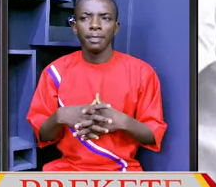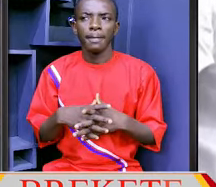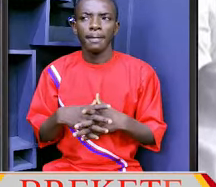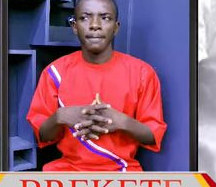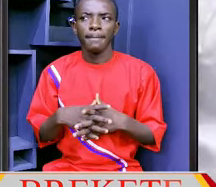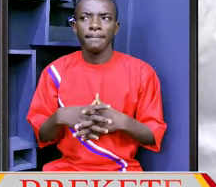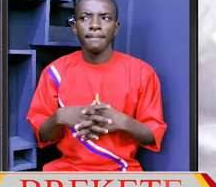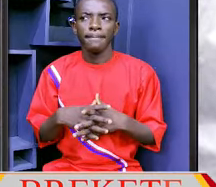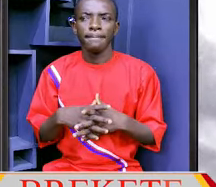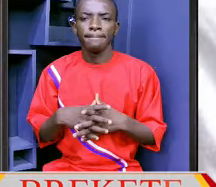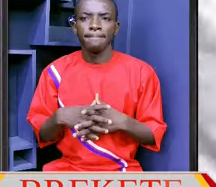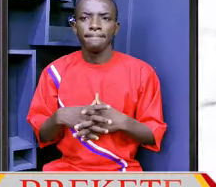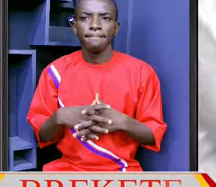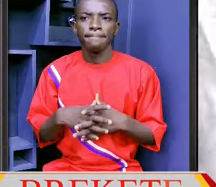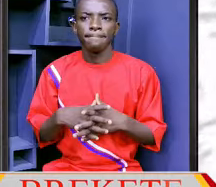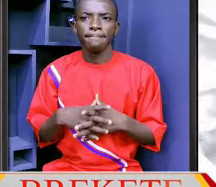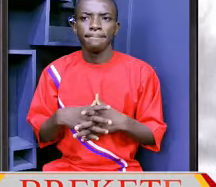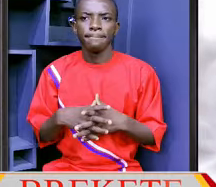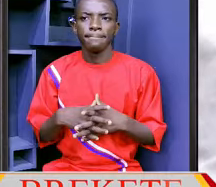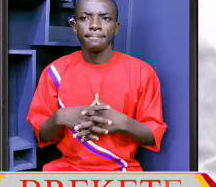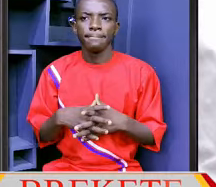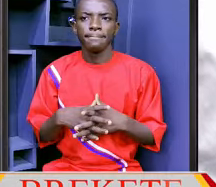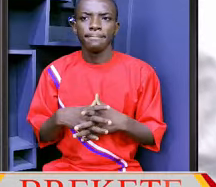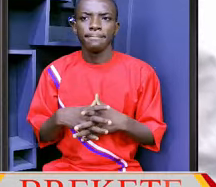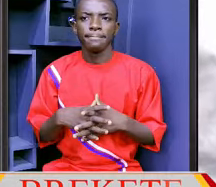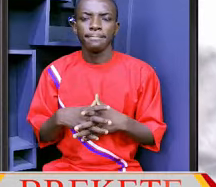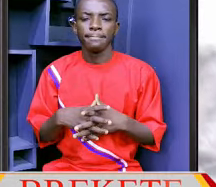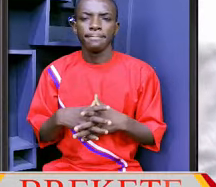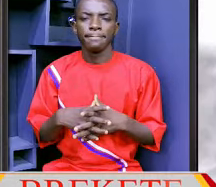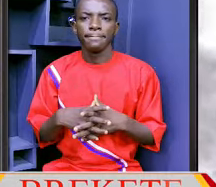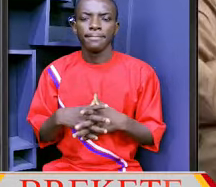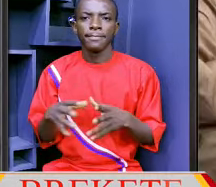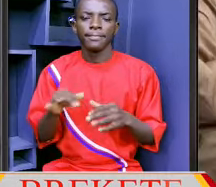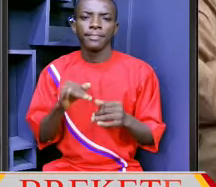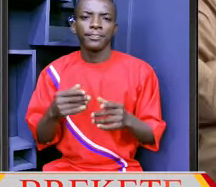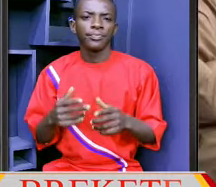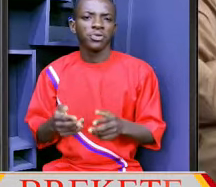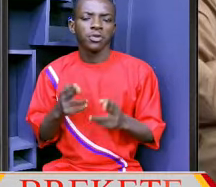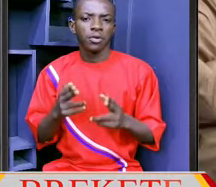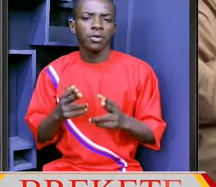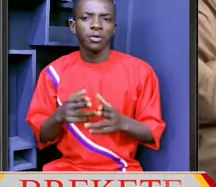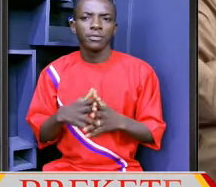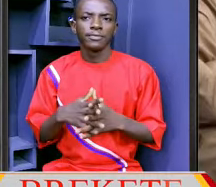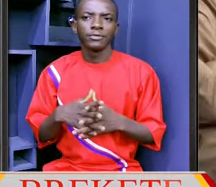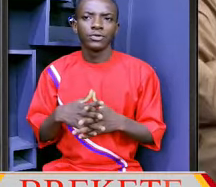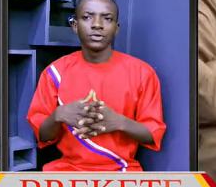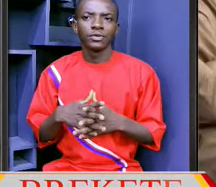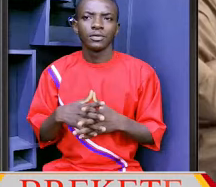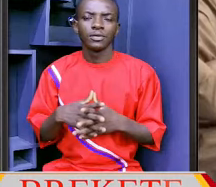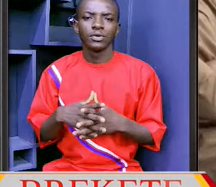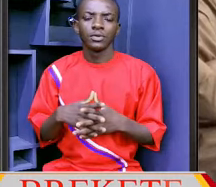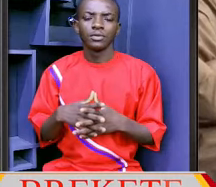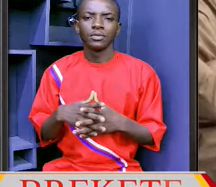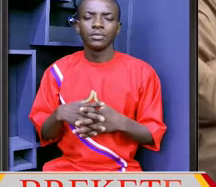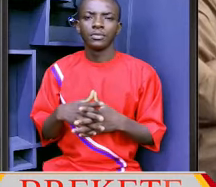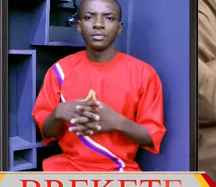Meh, they look road before you cross and you go take speed, cross them. Meh, no.